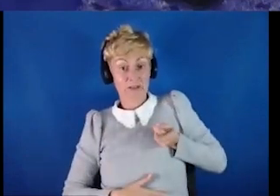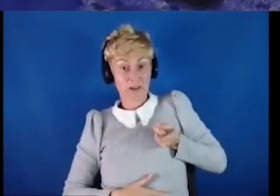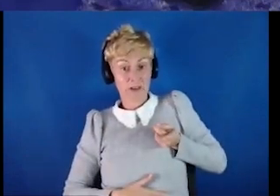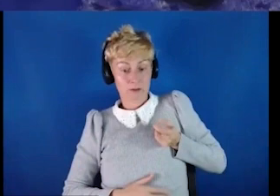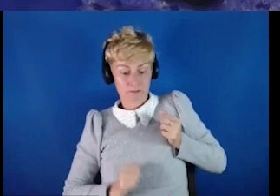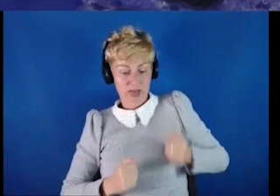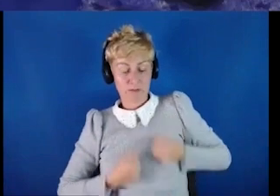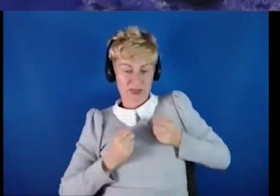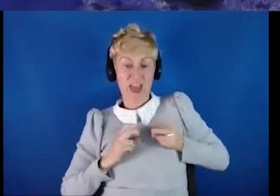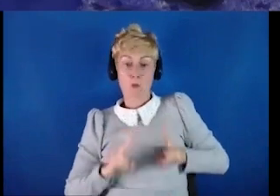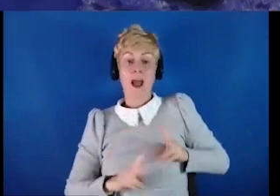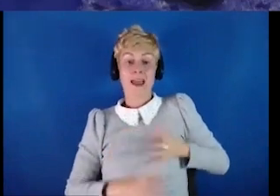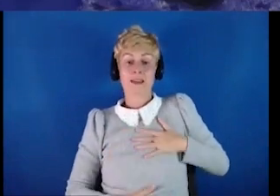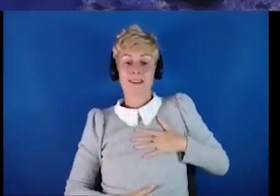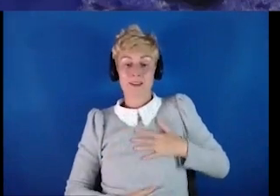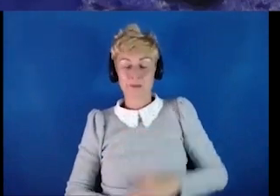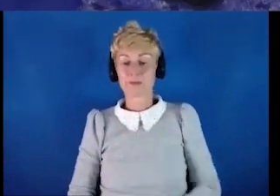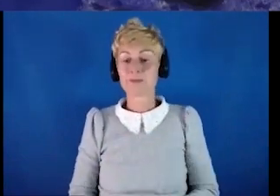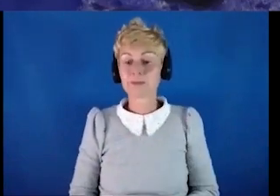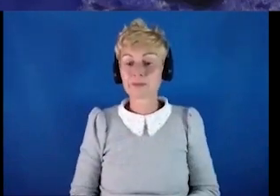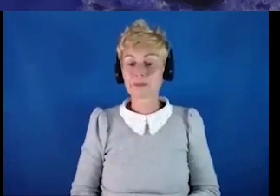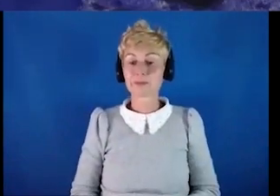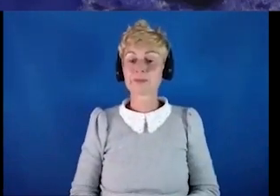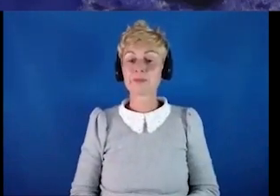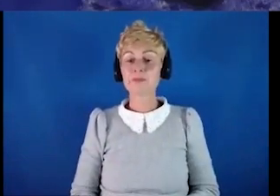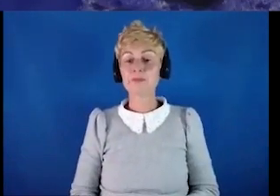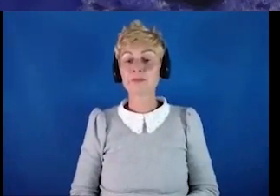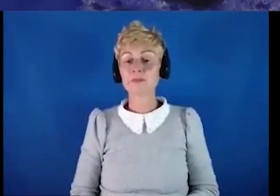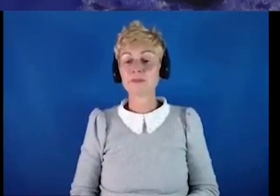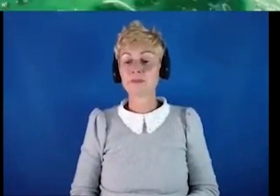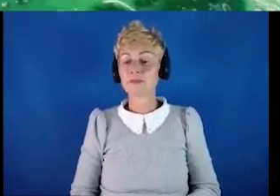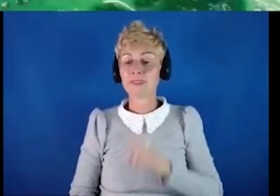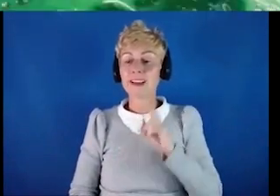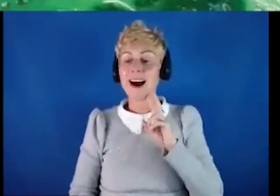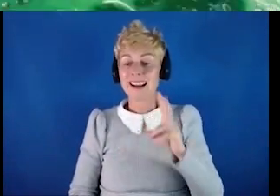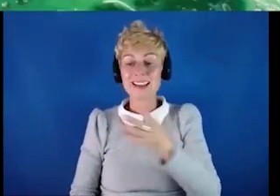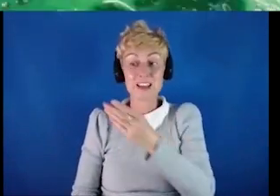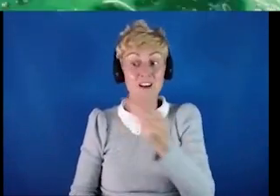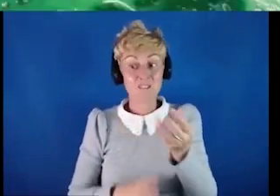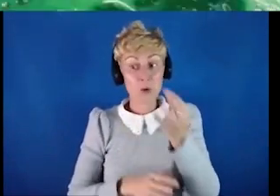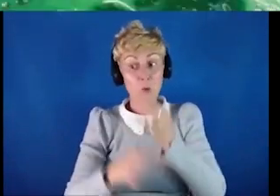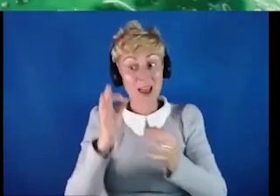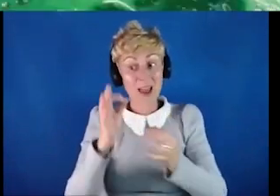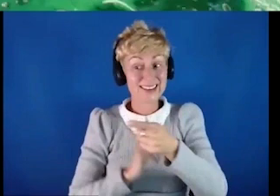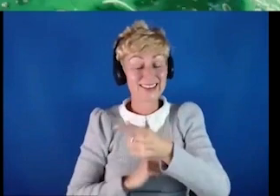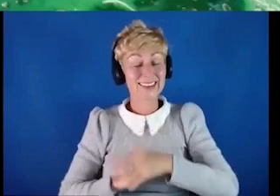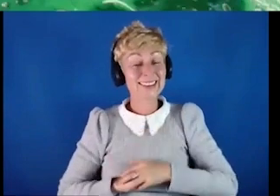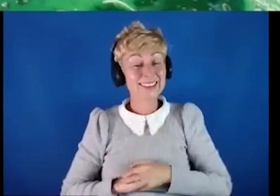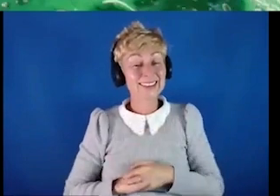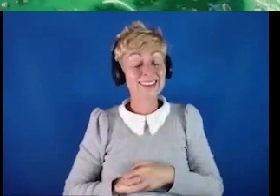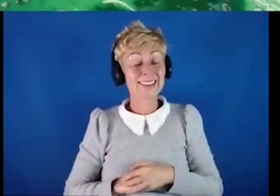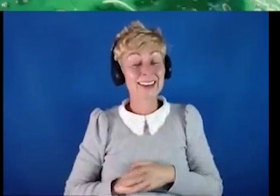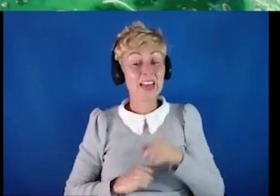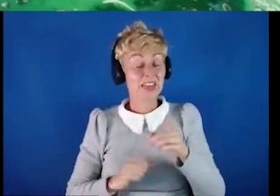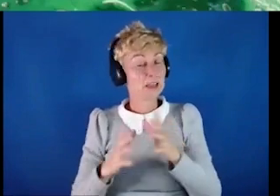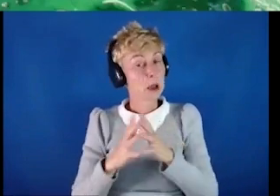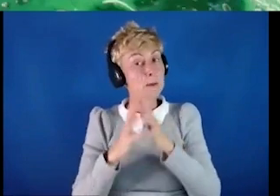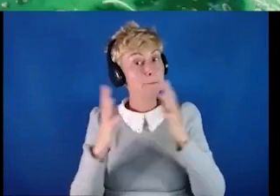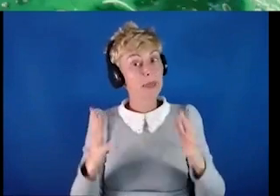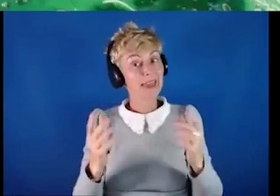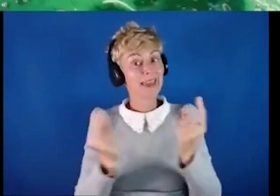terms. I'm hoping there'll be kind of, I can see there's a few questions in the chat. These are kind of really huge